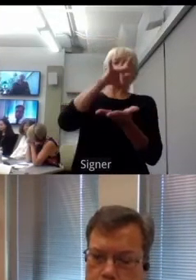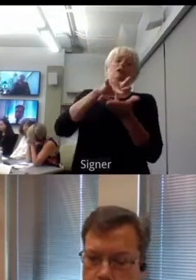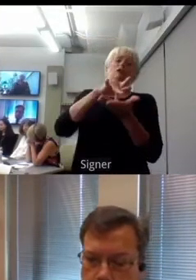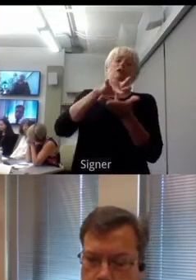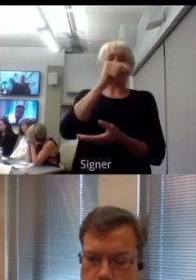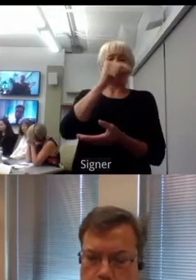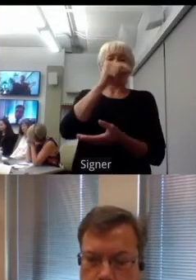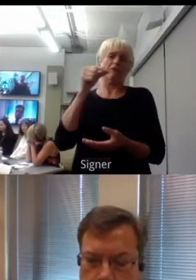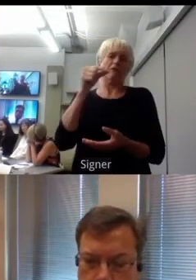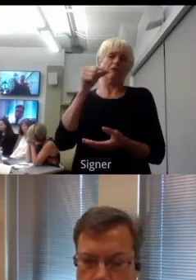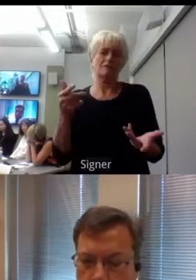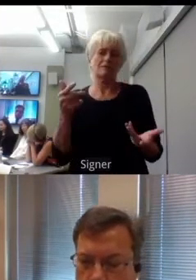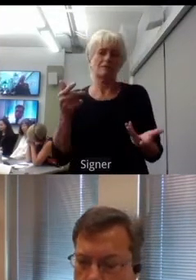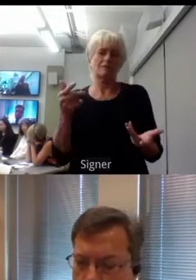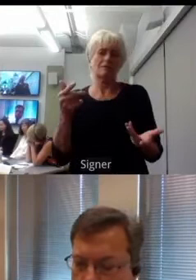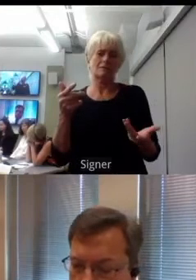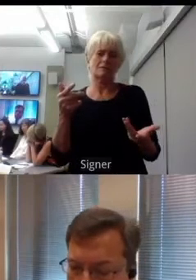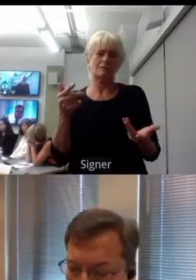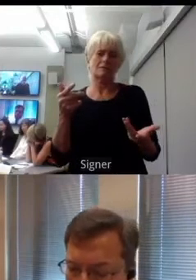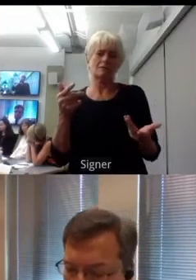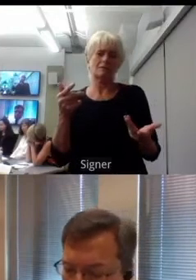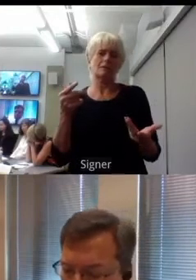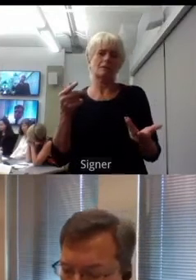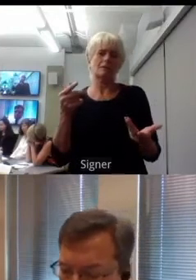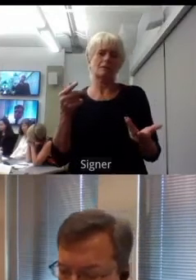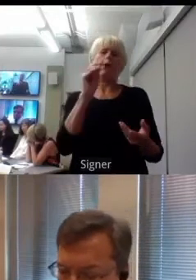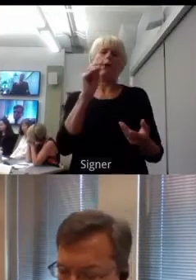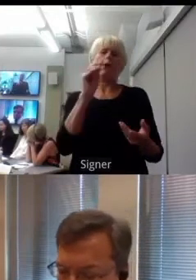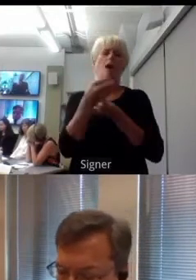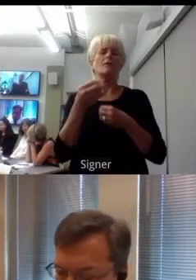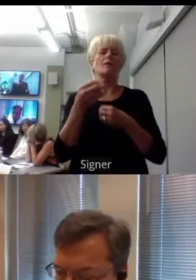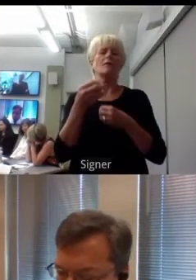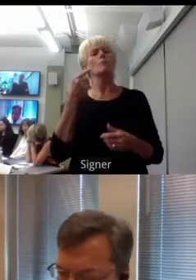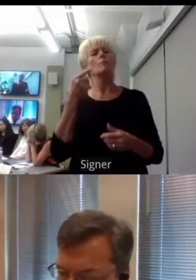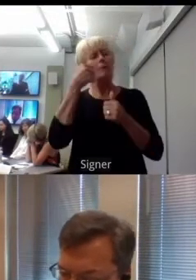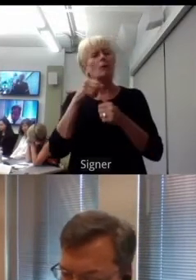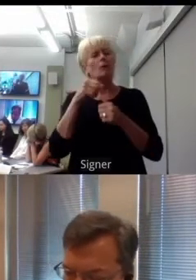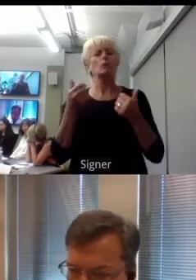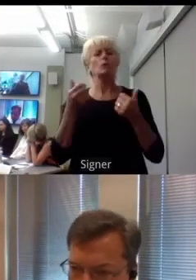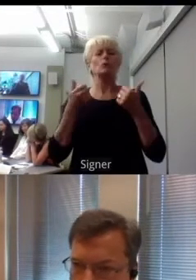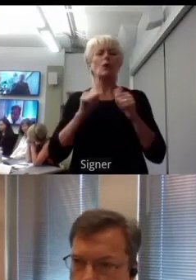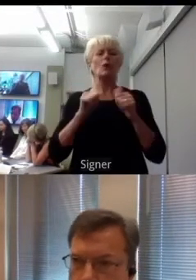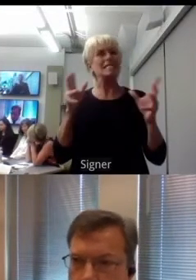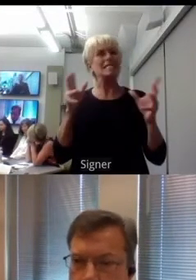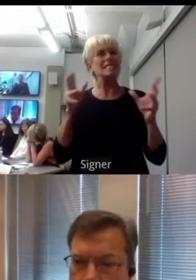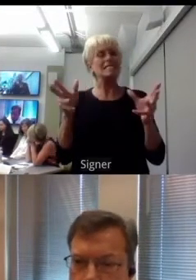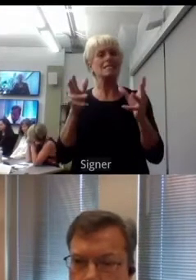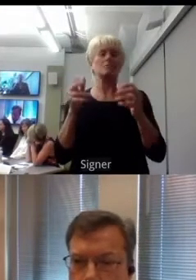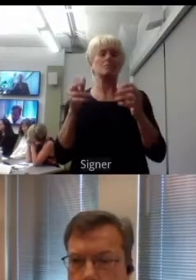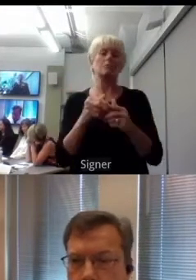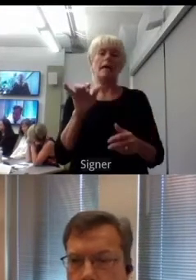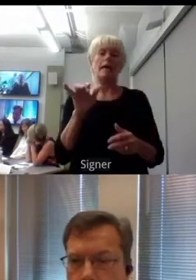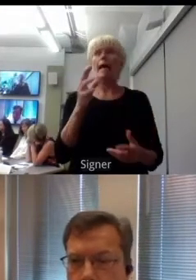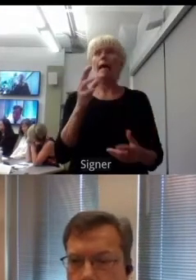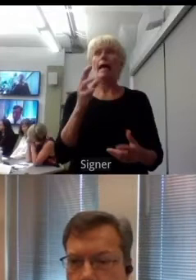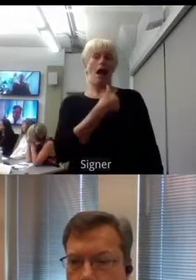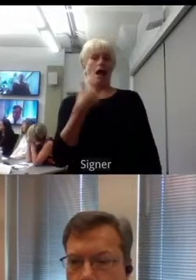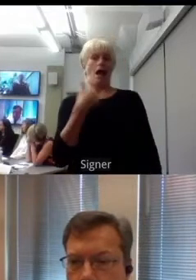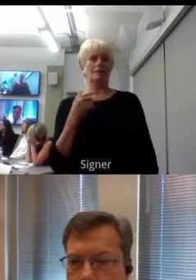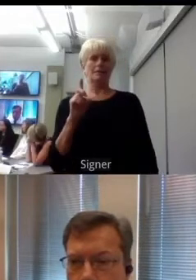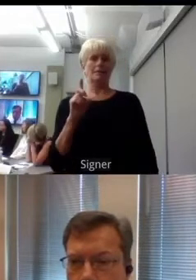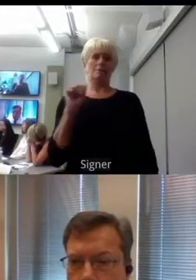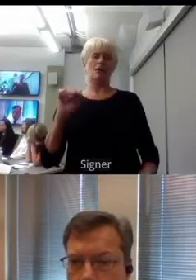Premier's office, when you were trying to, and of course from folks like us from the disability community, when you were trying to get these